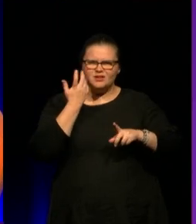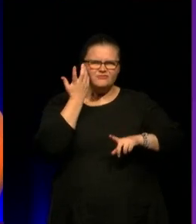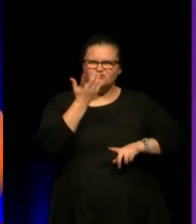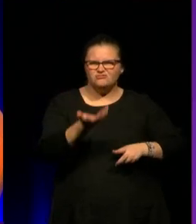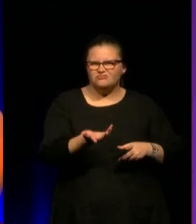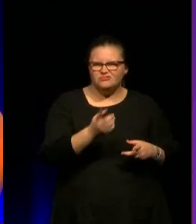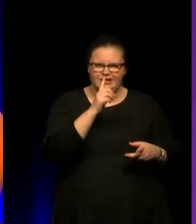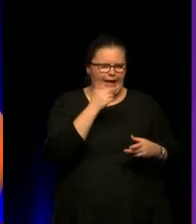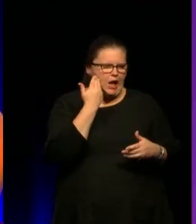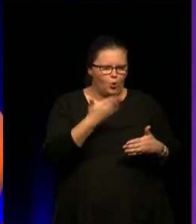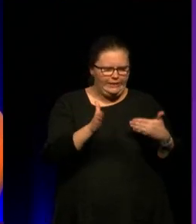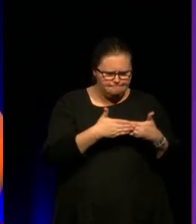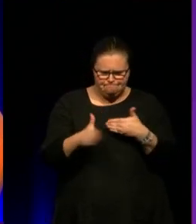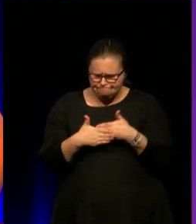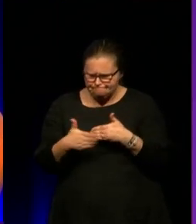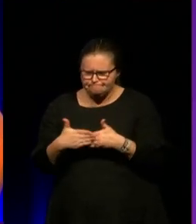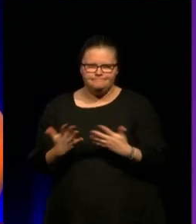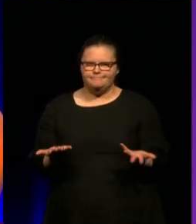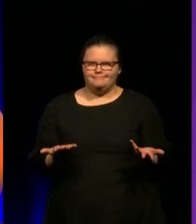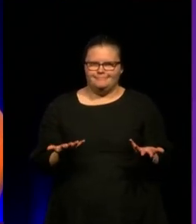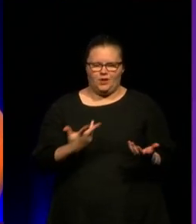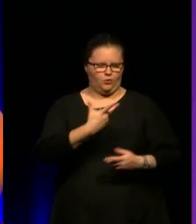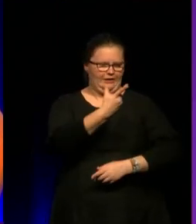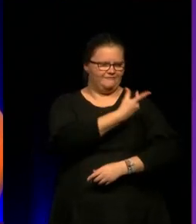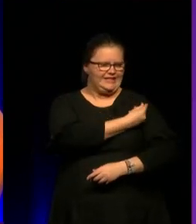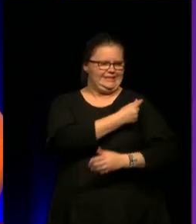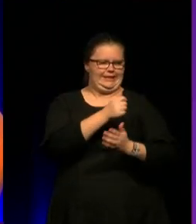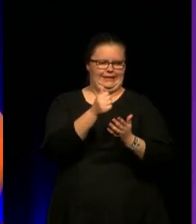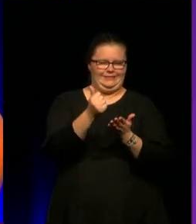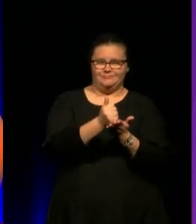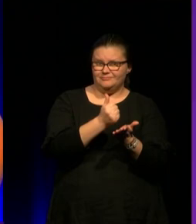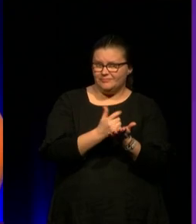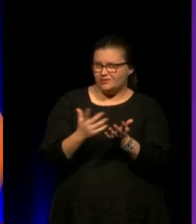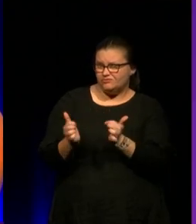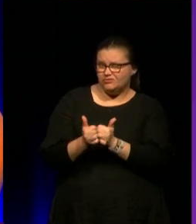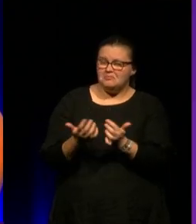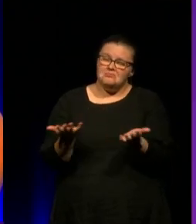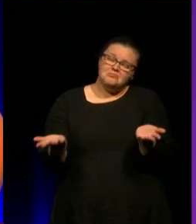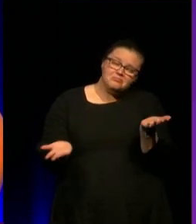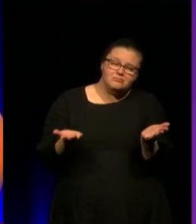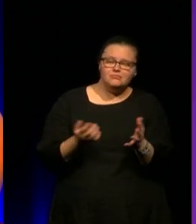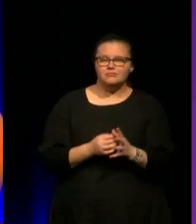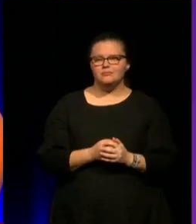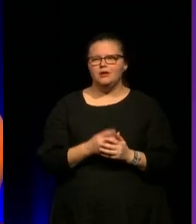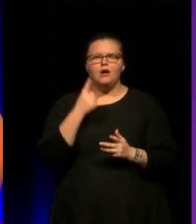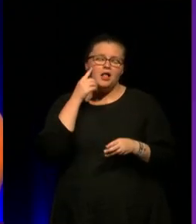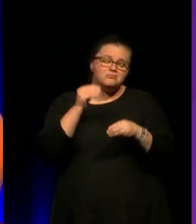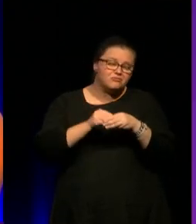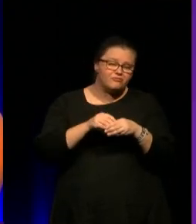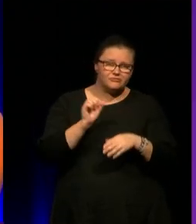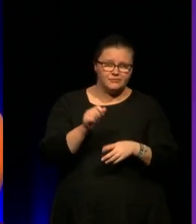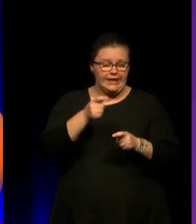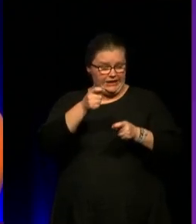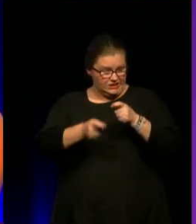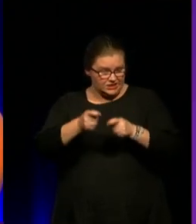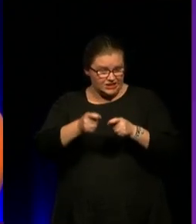is not viable to do this forever in Australia. Vaccine passports, of course. Yeah, vaccine passports. Well, I think will be part of it. I think testing has a